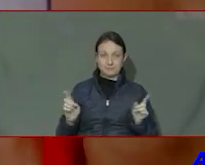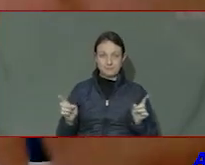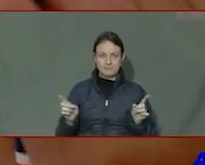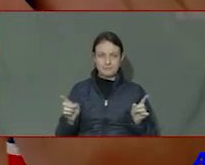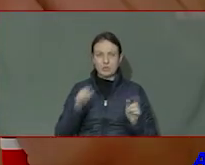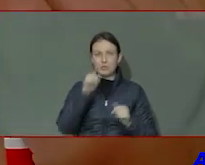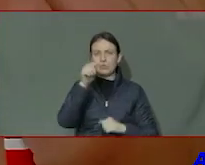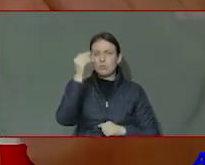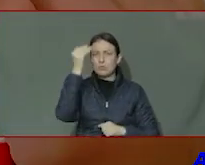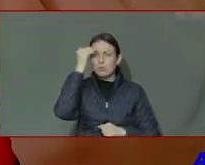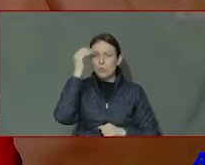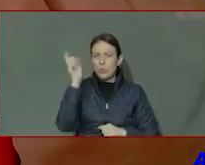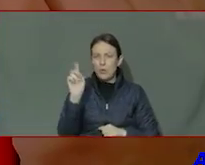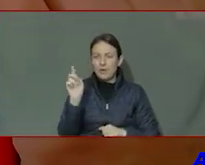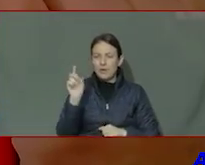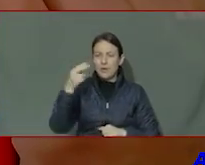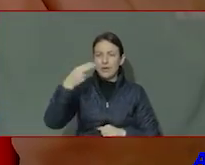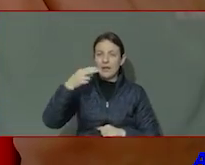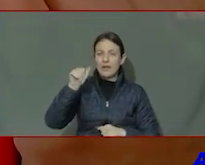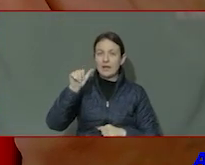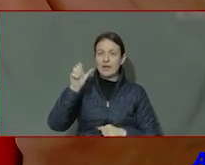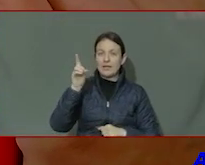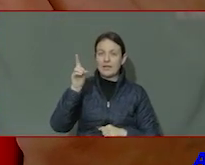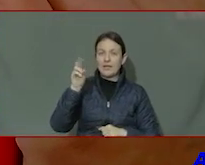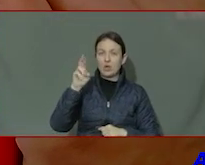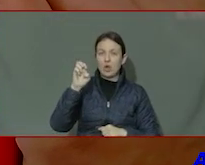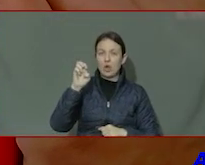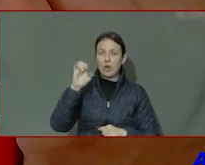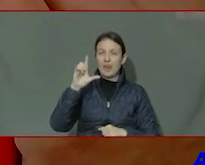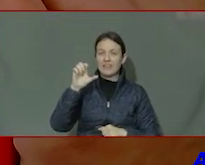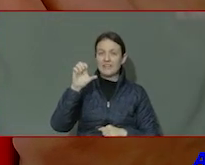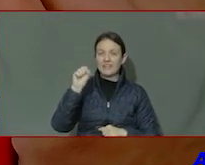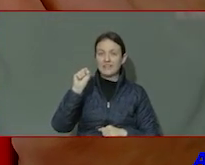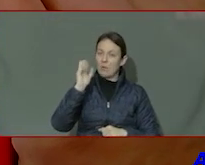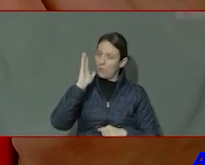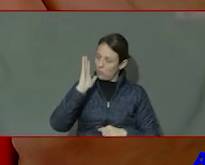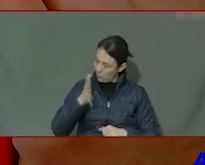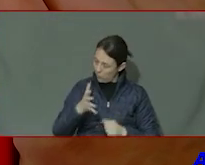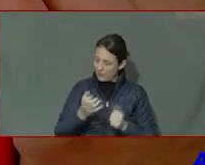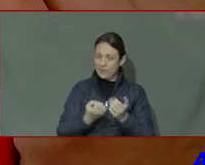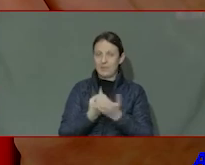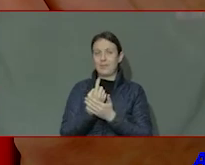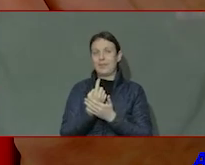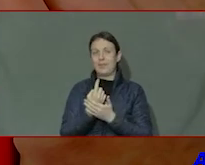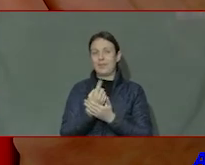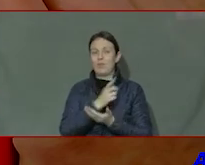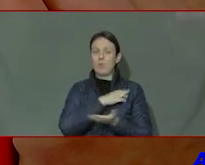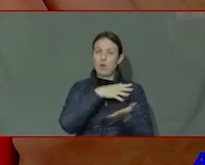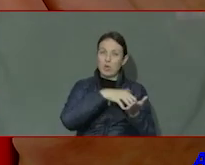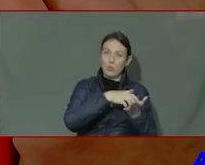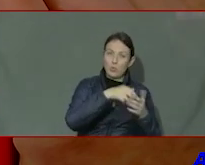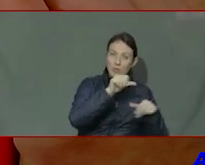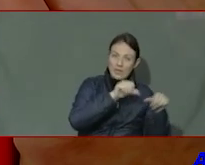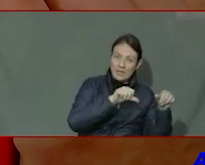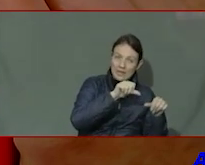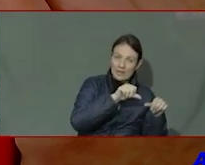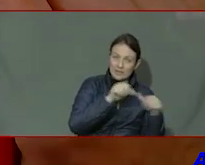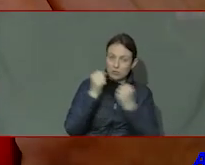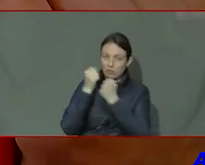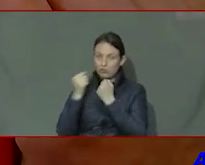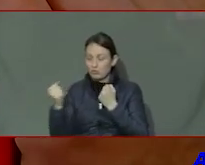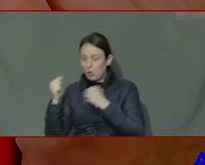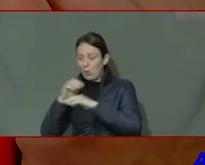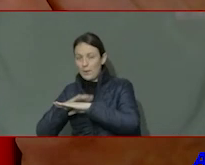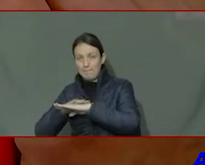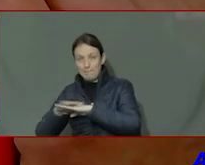know hydrolysis will occur. Because it is a weak acid and a strong base,